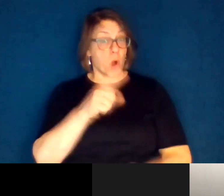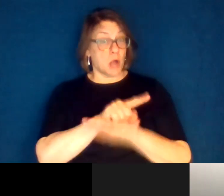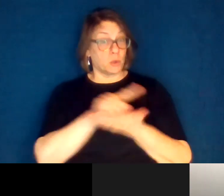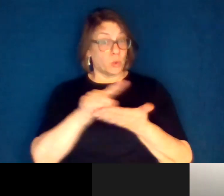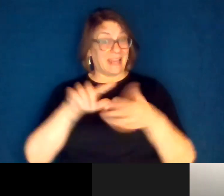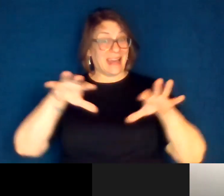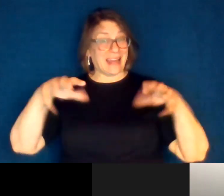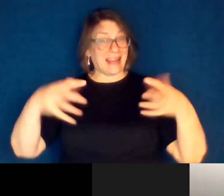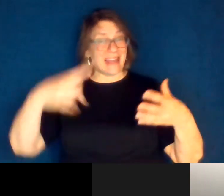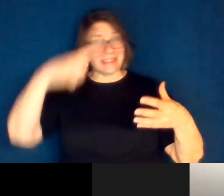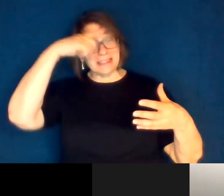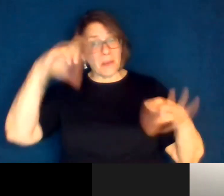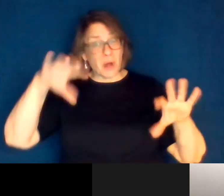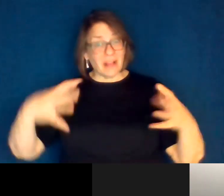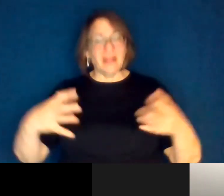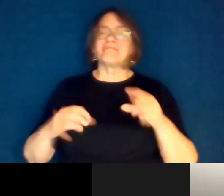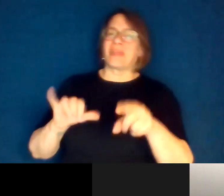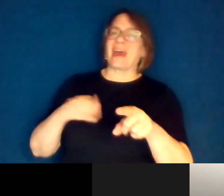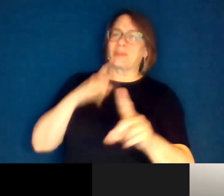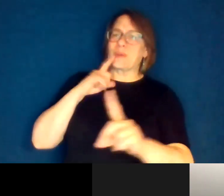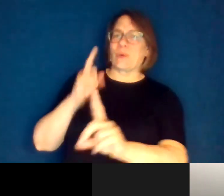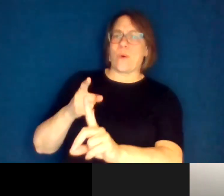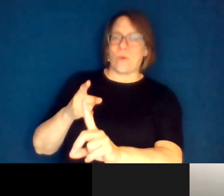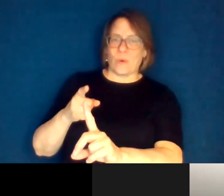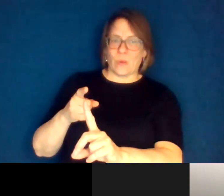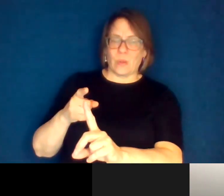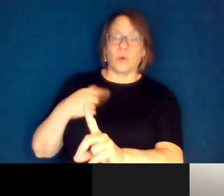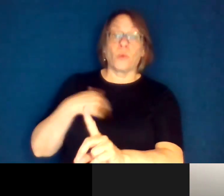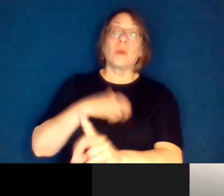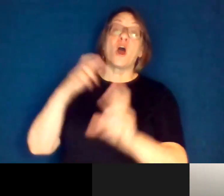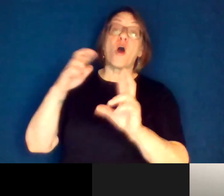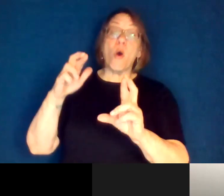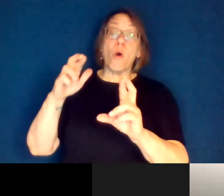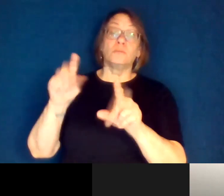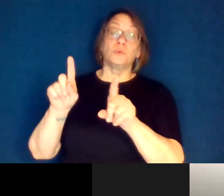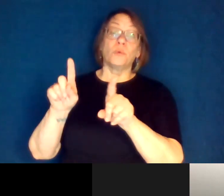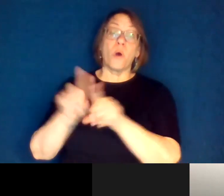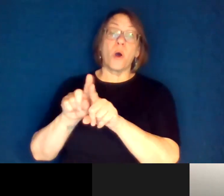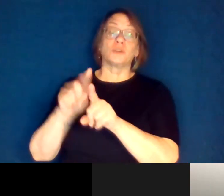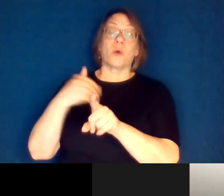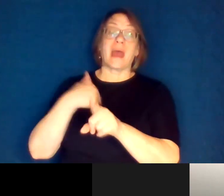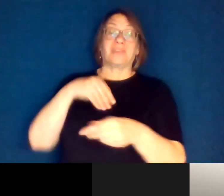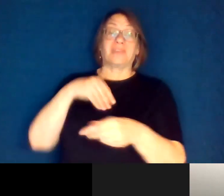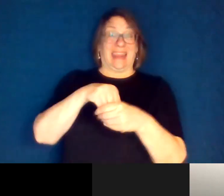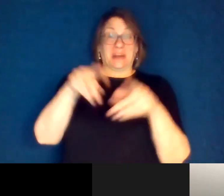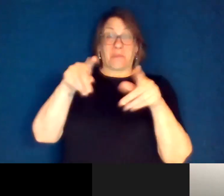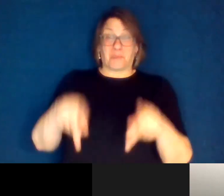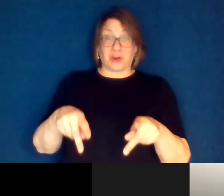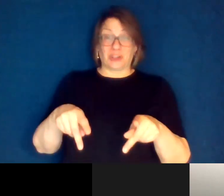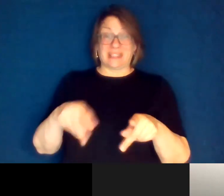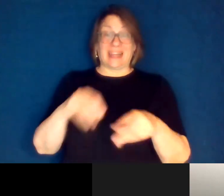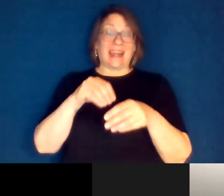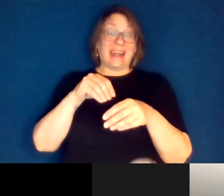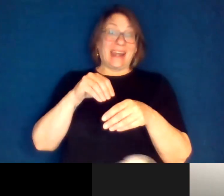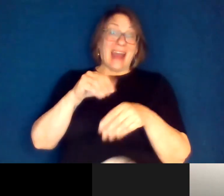class, summer class. That's what we hope. And we had hoped to also have it in person in a